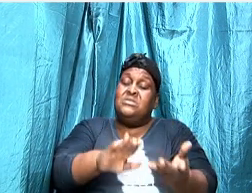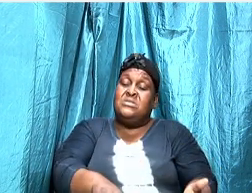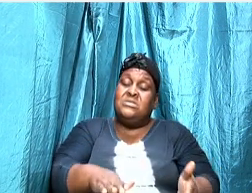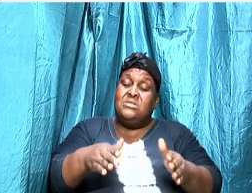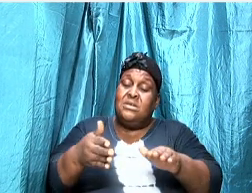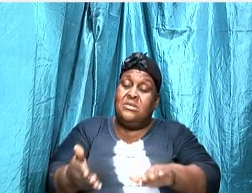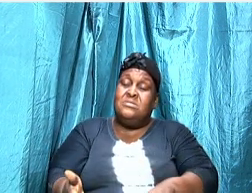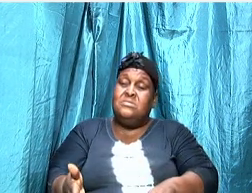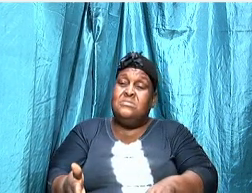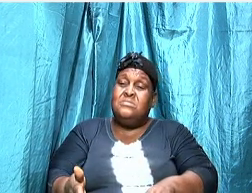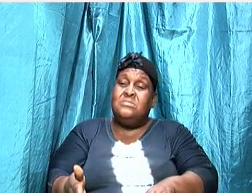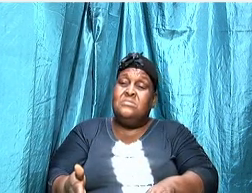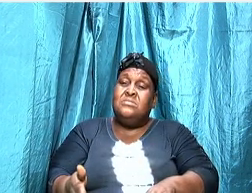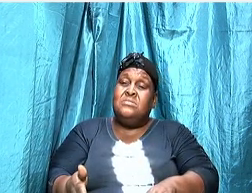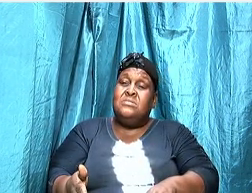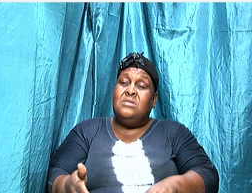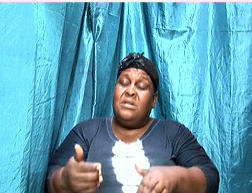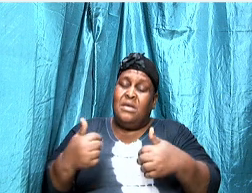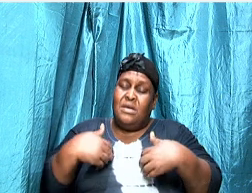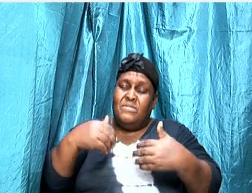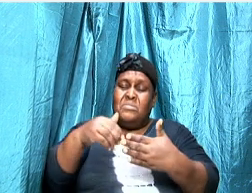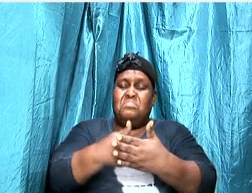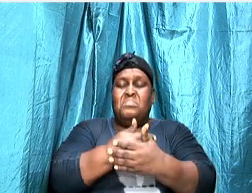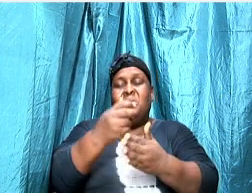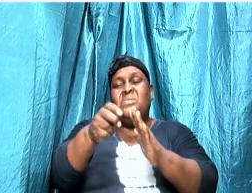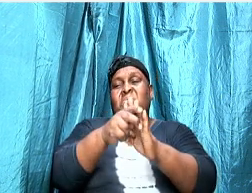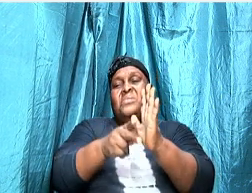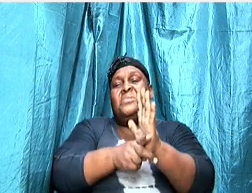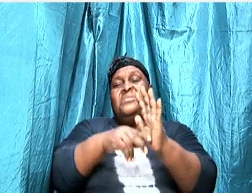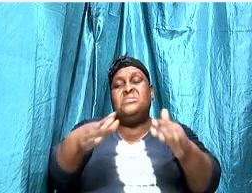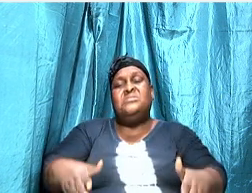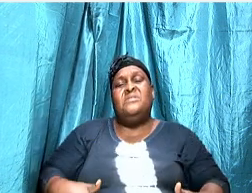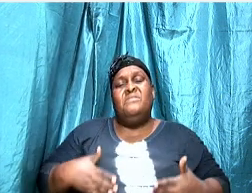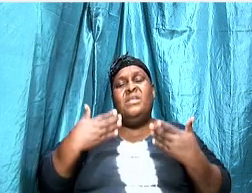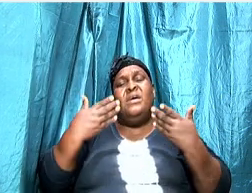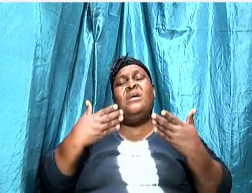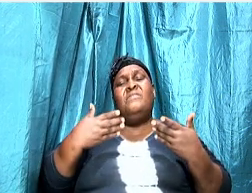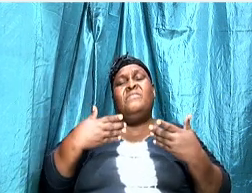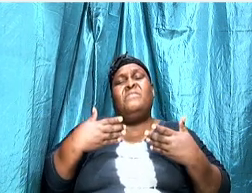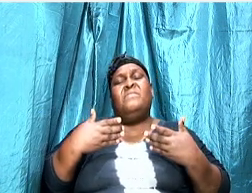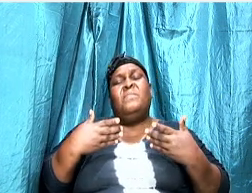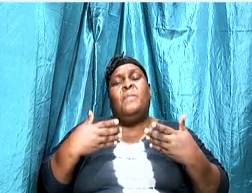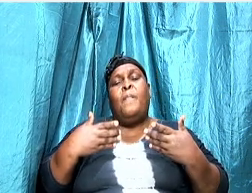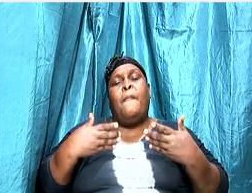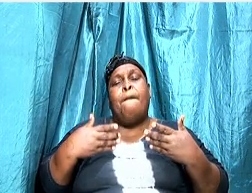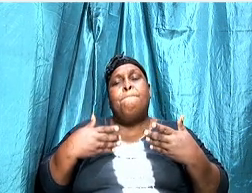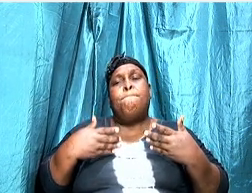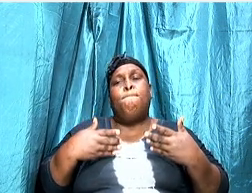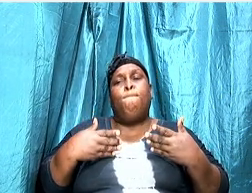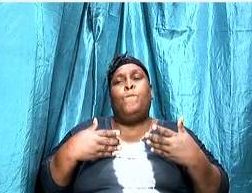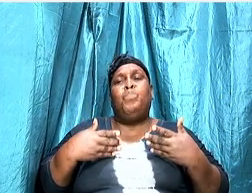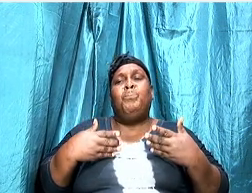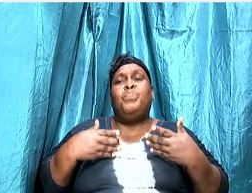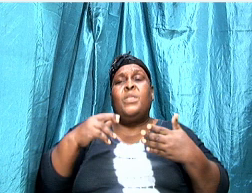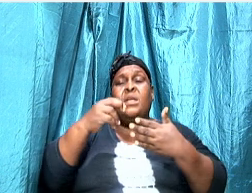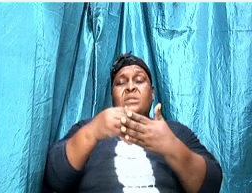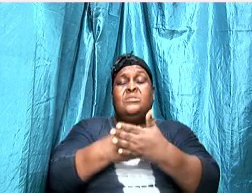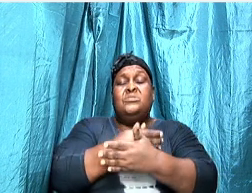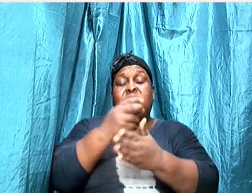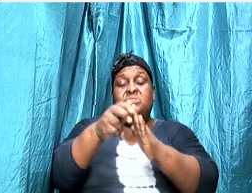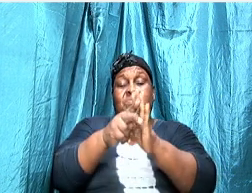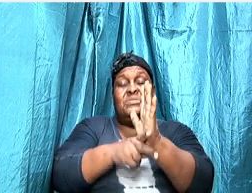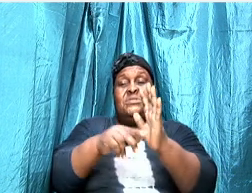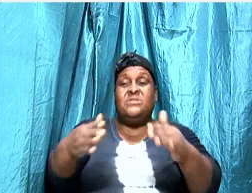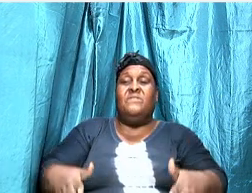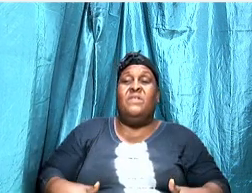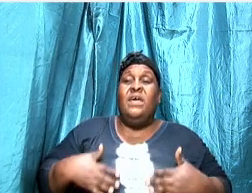or the newness of life that I seek. So the newness of life, ironically, the newness of life